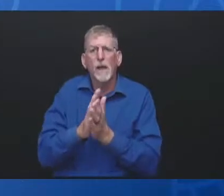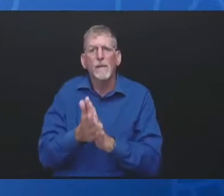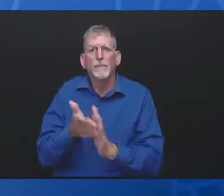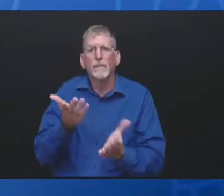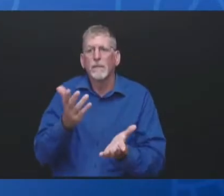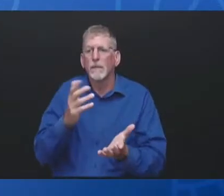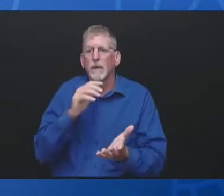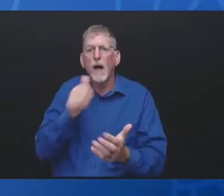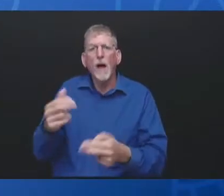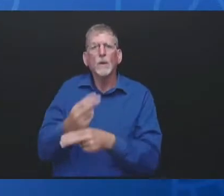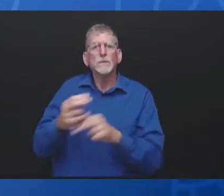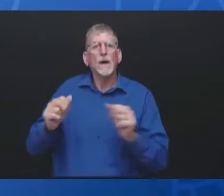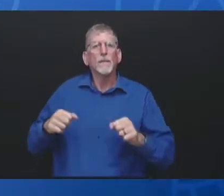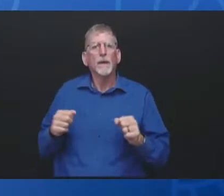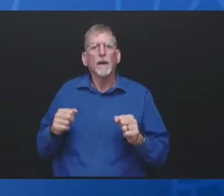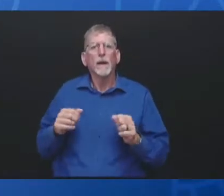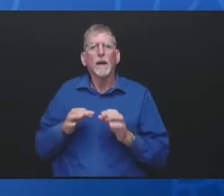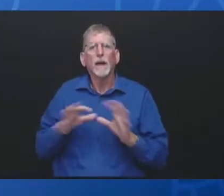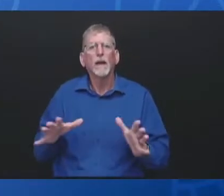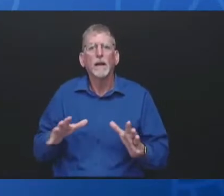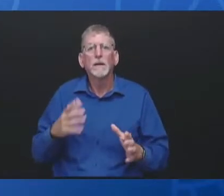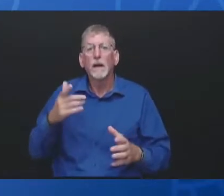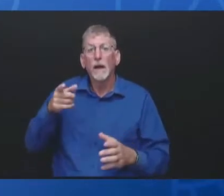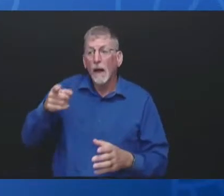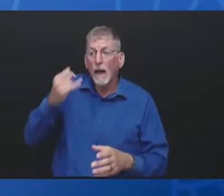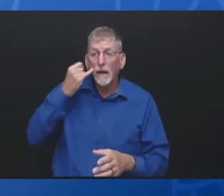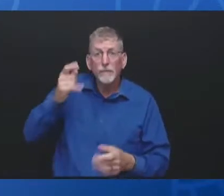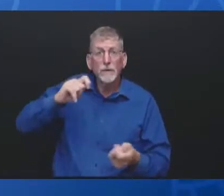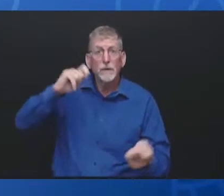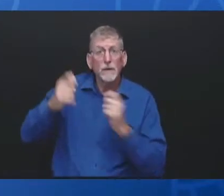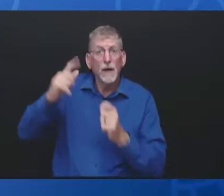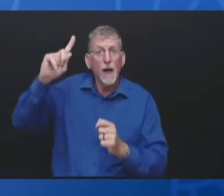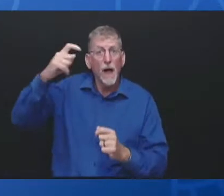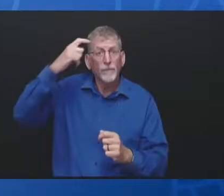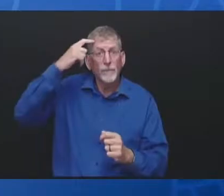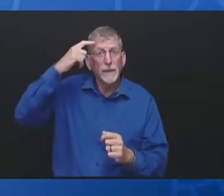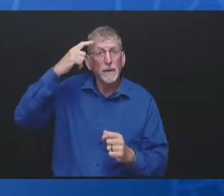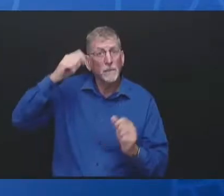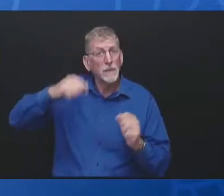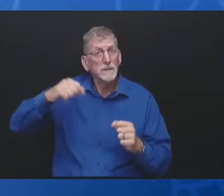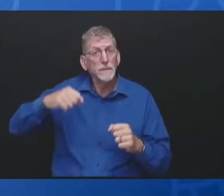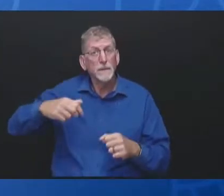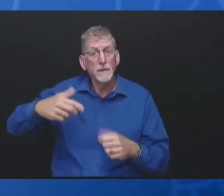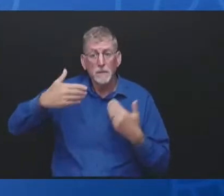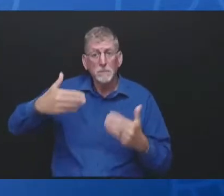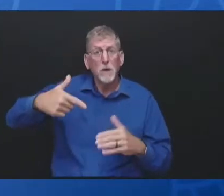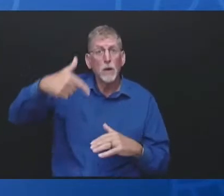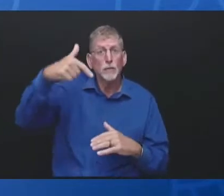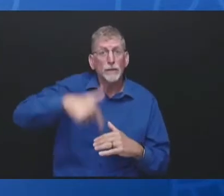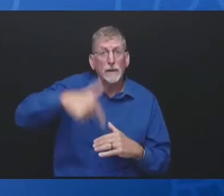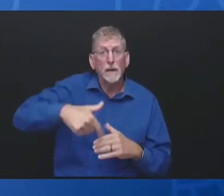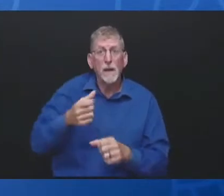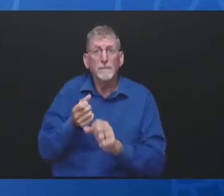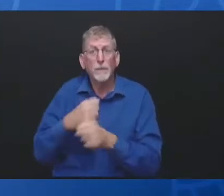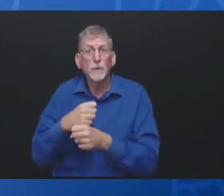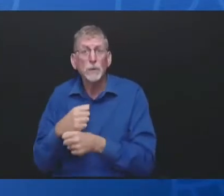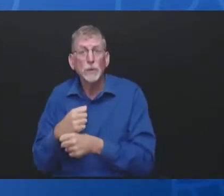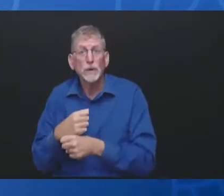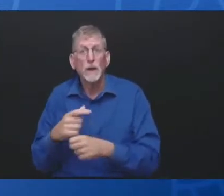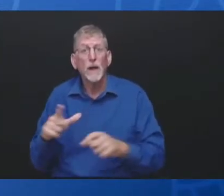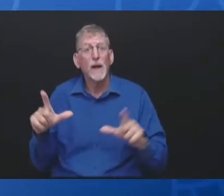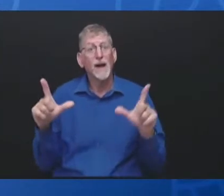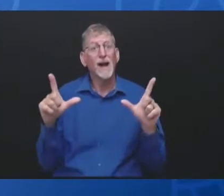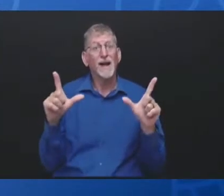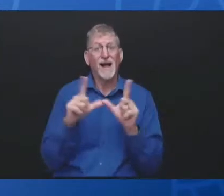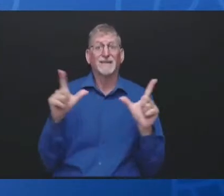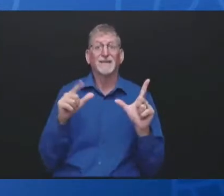might be possible to drill and produce again. This is a license that would have to come from the administration. Do you have anything on that as far as whether